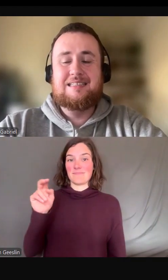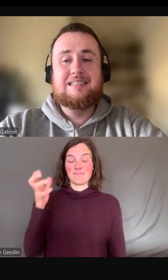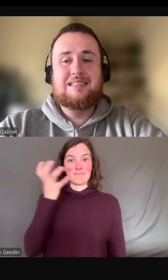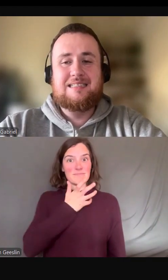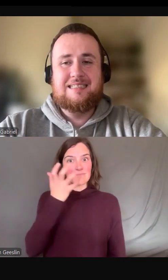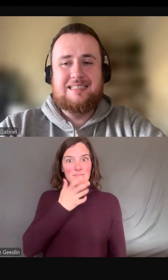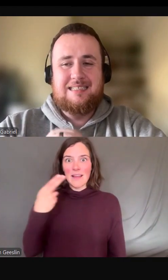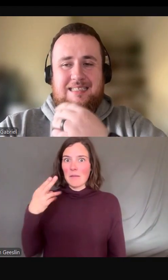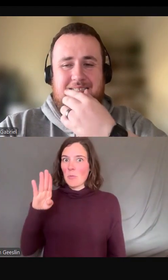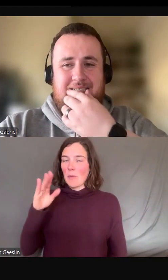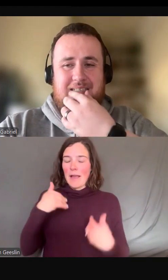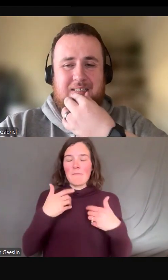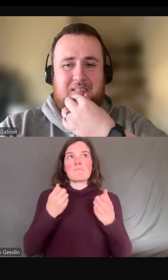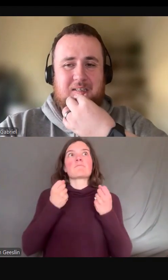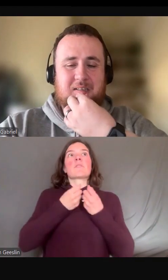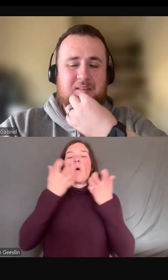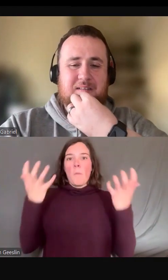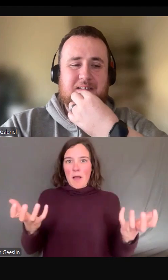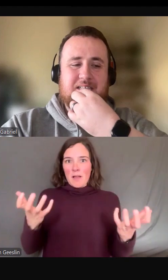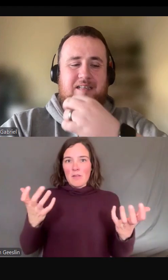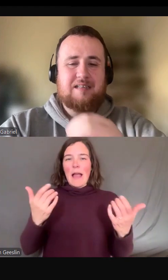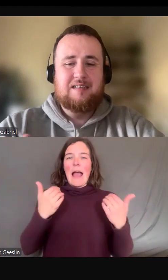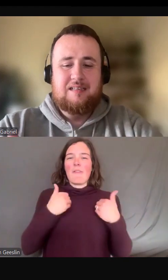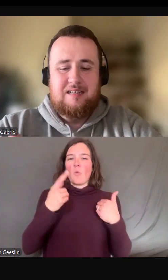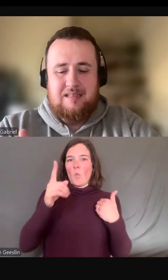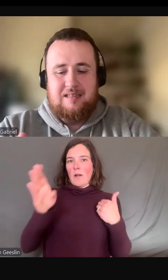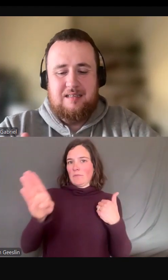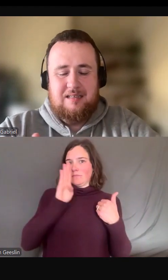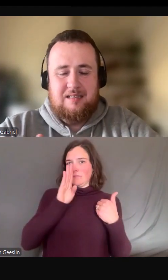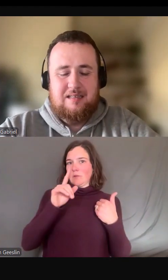All right, I got a question sent to me directly. So